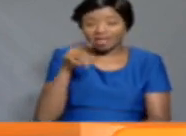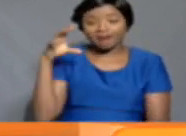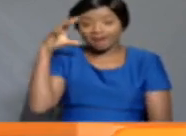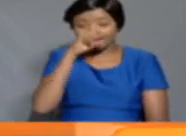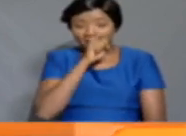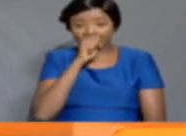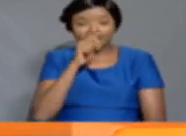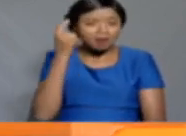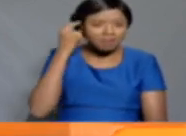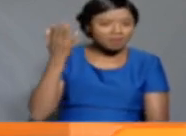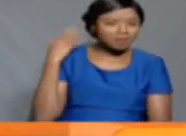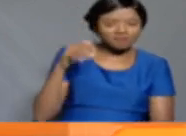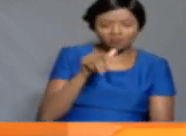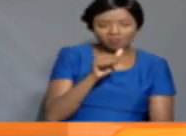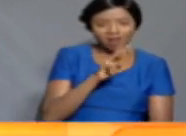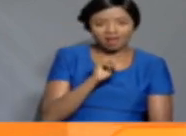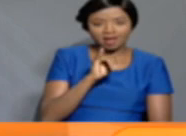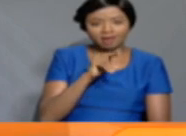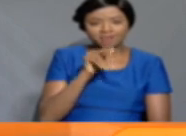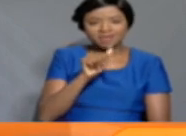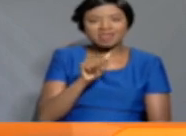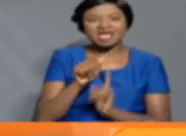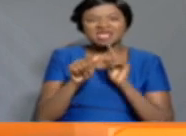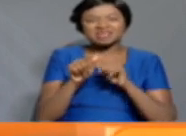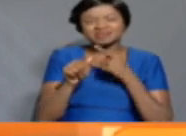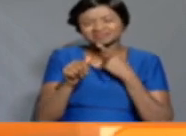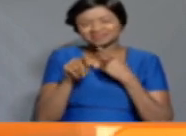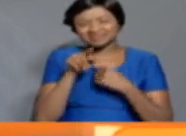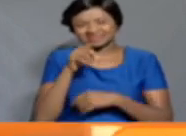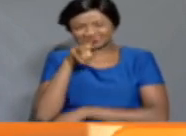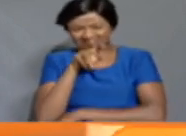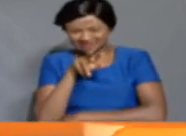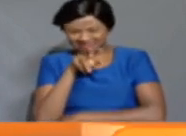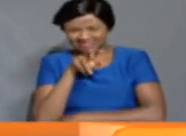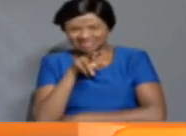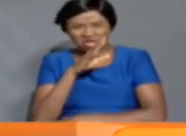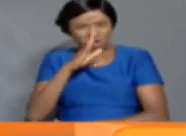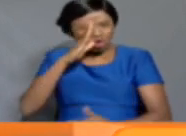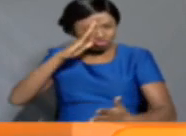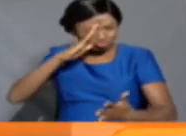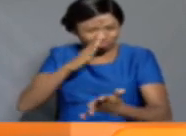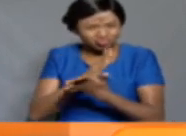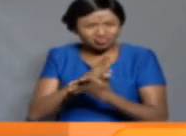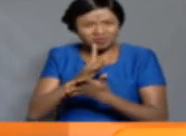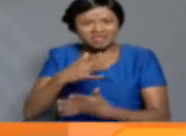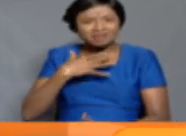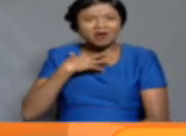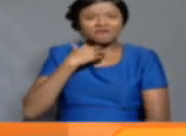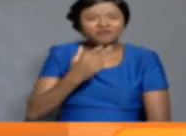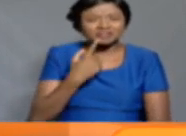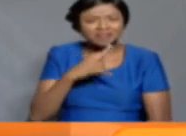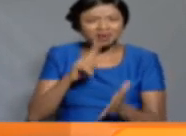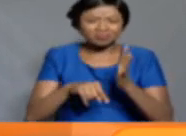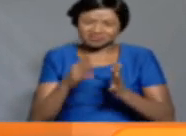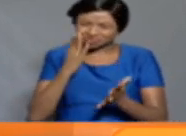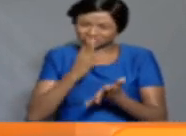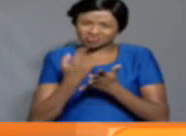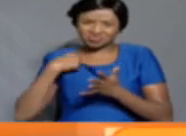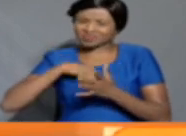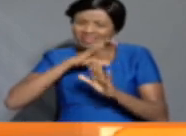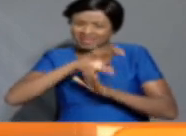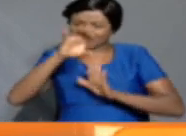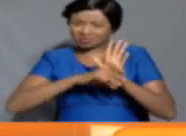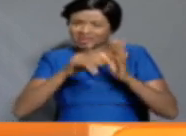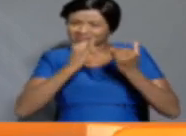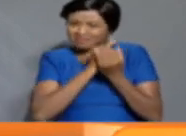and when she said that it's like we are not ready, she was thoroughly demonized. In fact, we are privy to information that she was publishers.